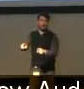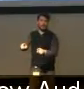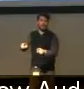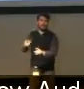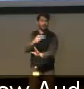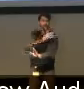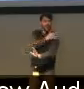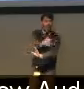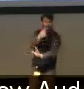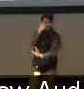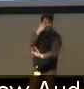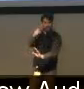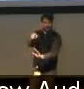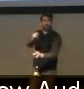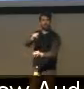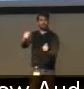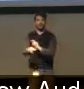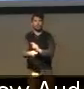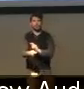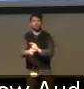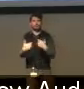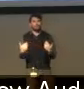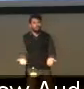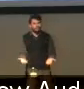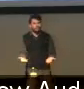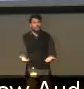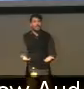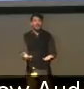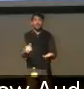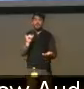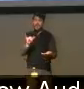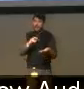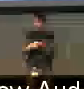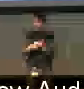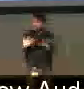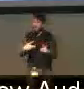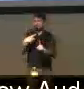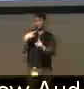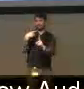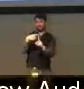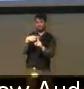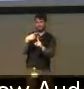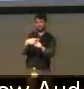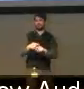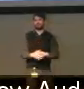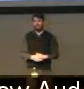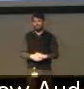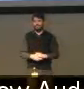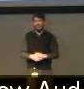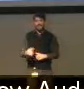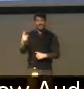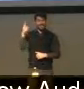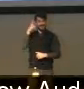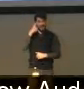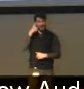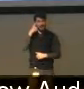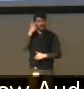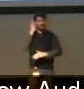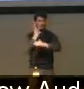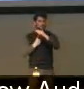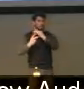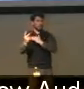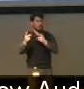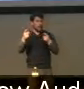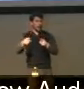be. And that's basically a prelude to some good news. When we originally projected what was going to